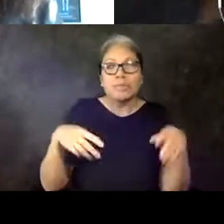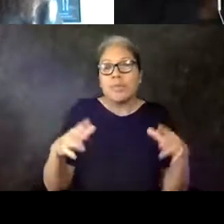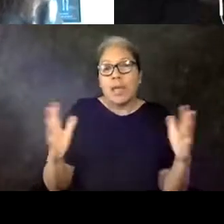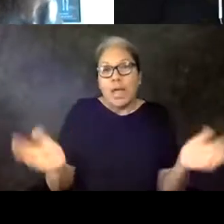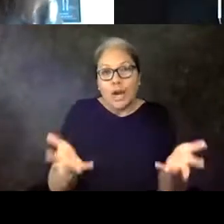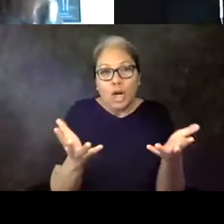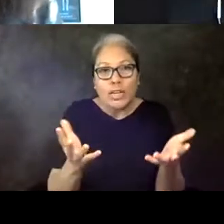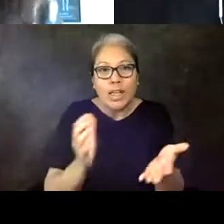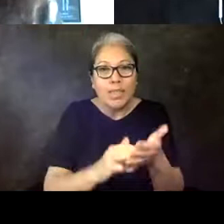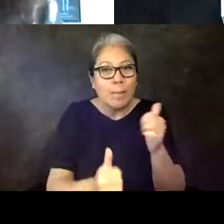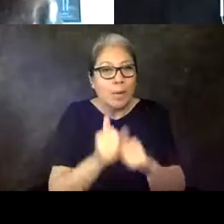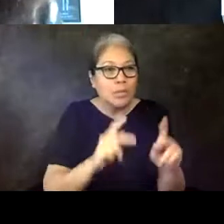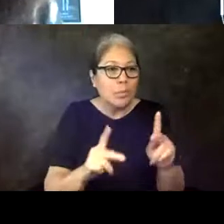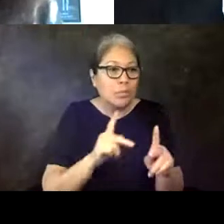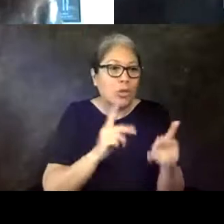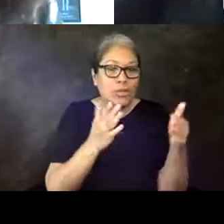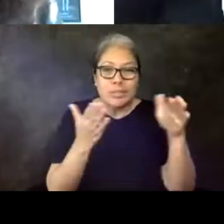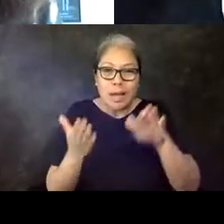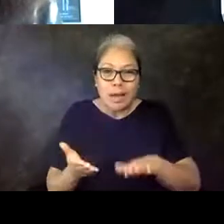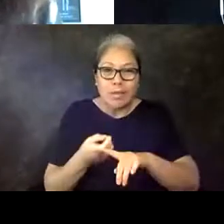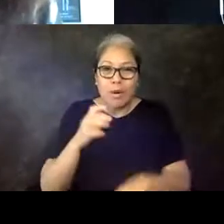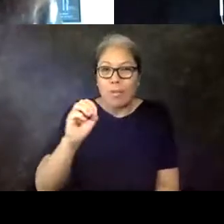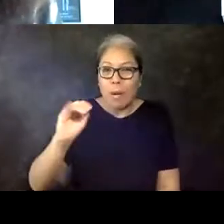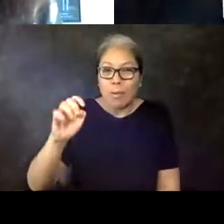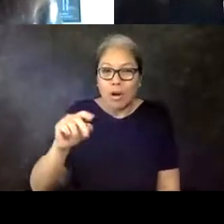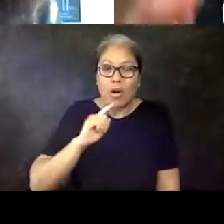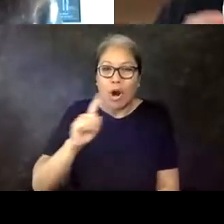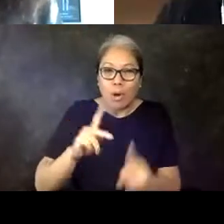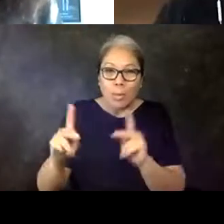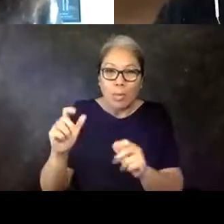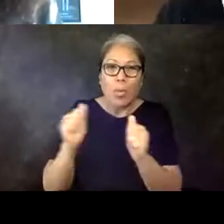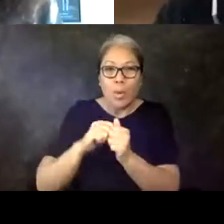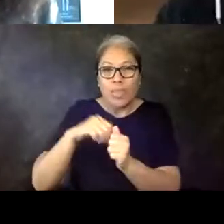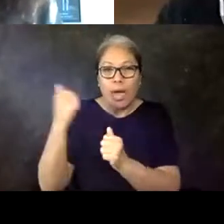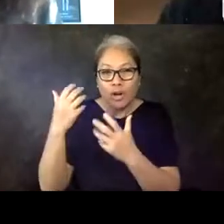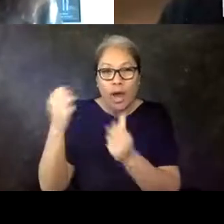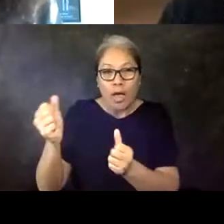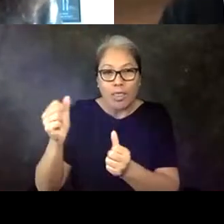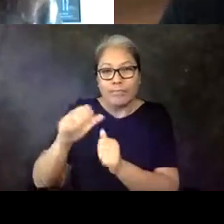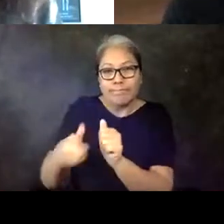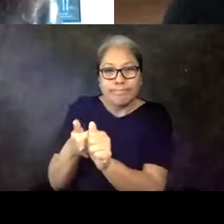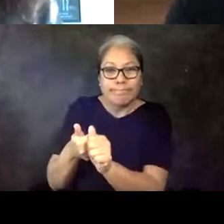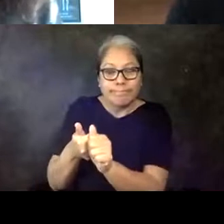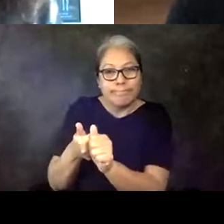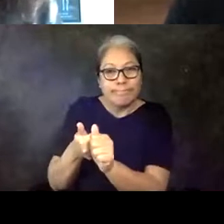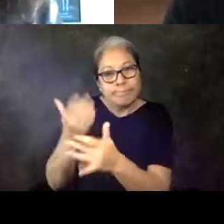of the people dying from Omicron are people with other health conditions or multiple health